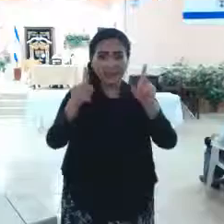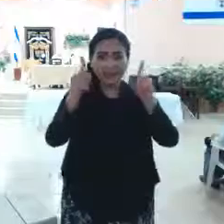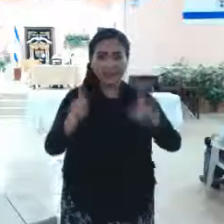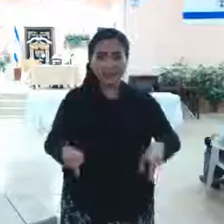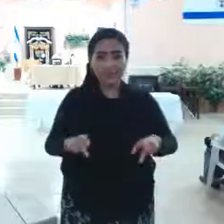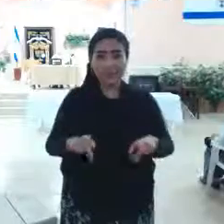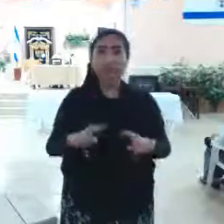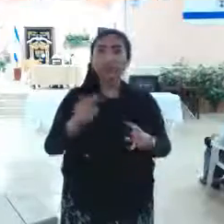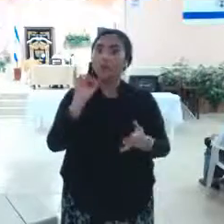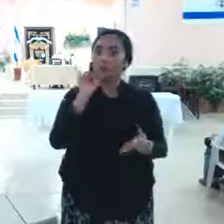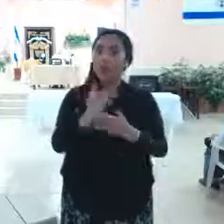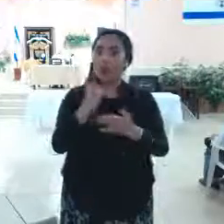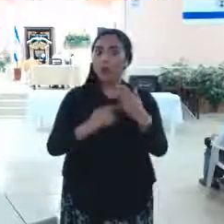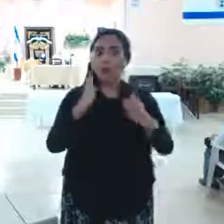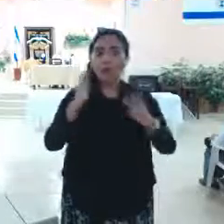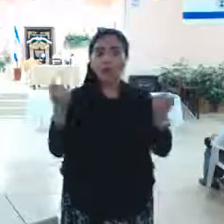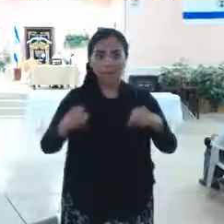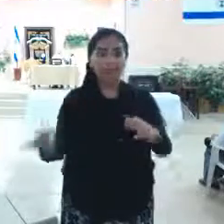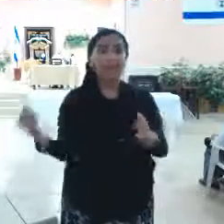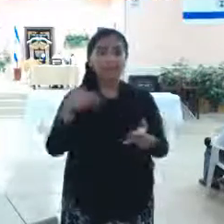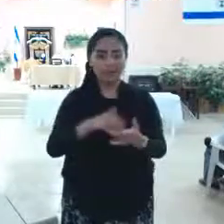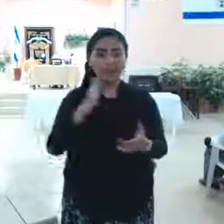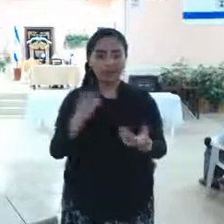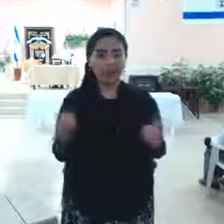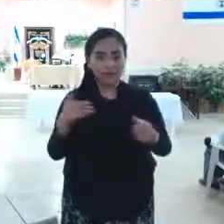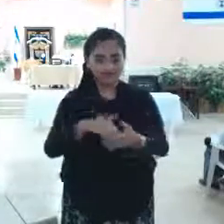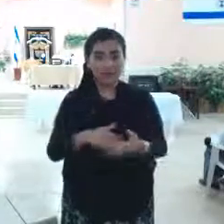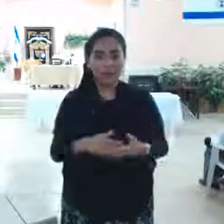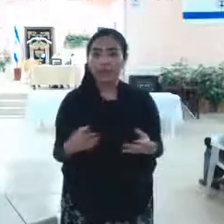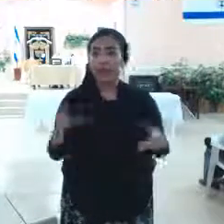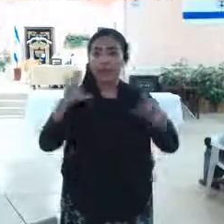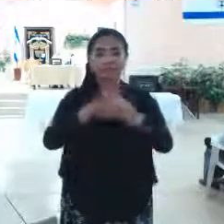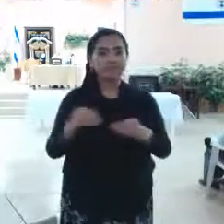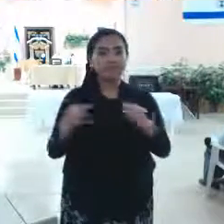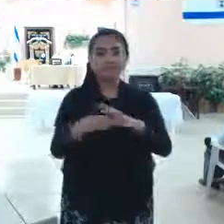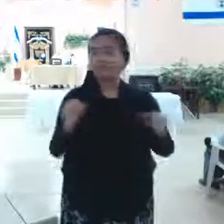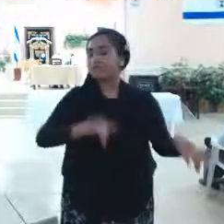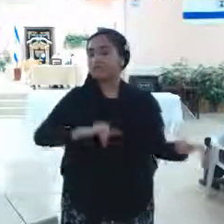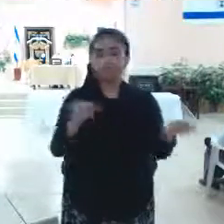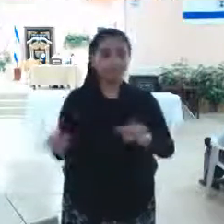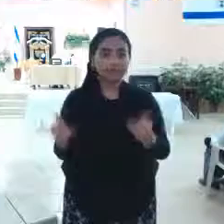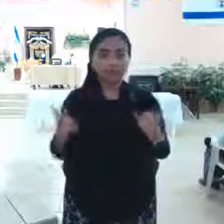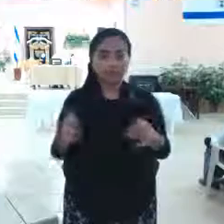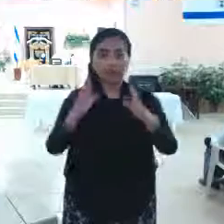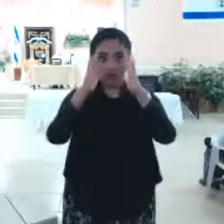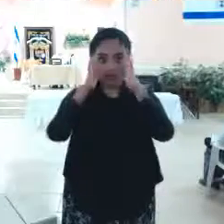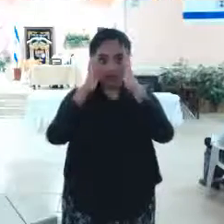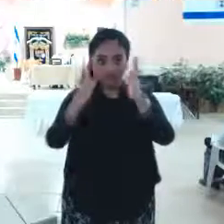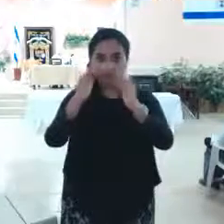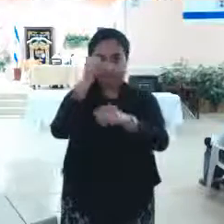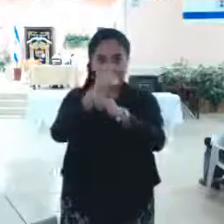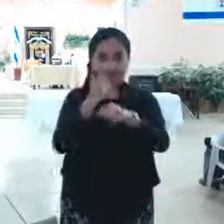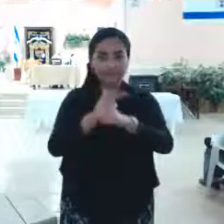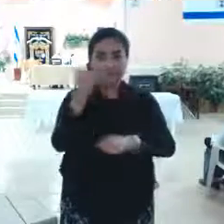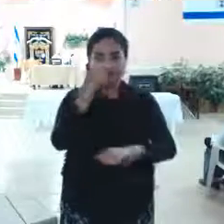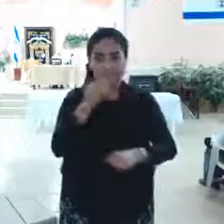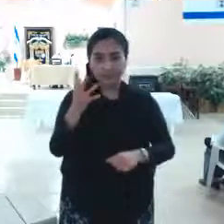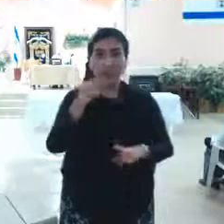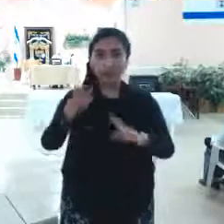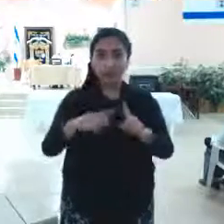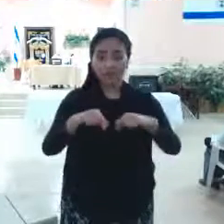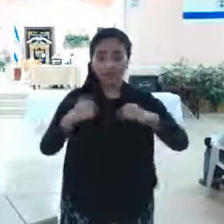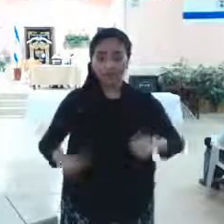the multitudes. Look, that is what is going to happen again. The story happens again. Pay attention, brothers,